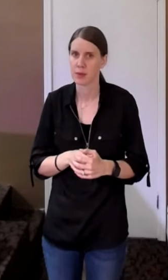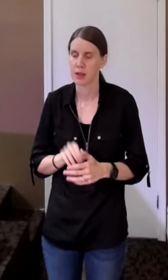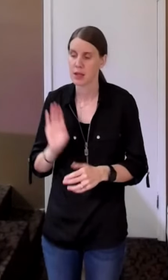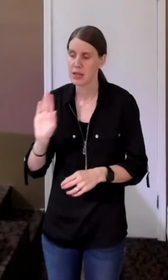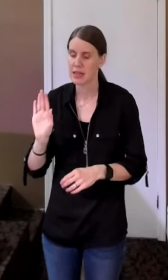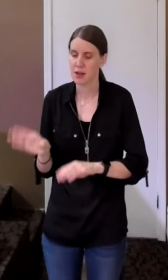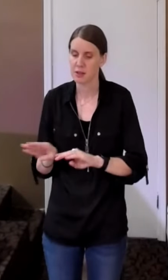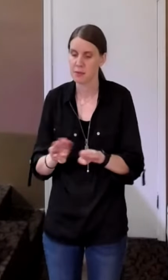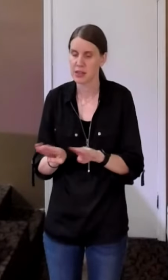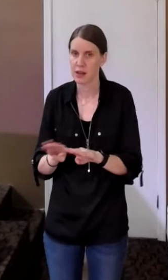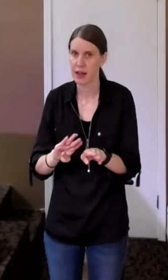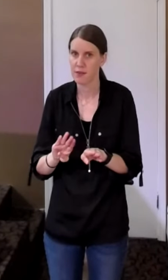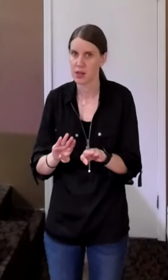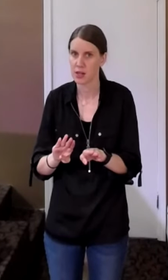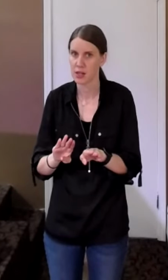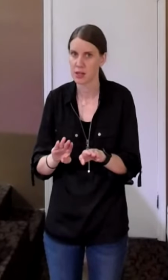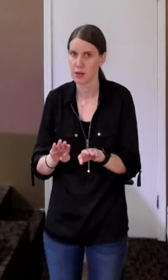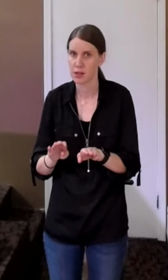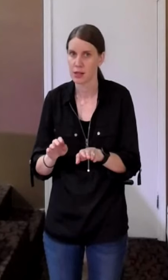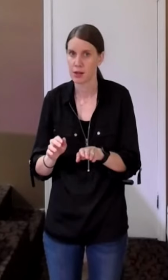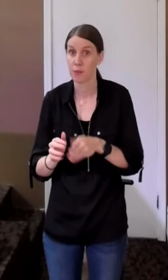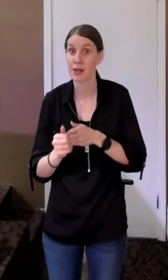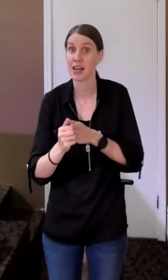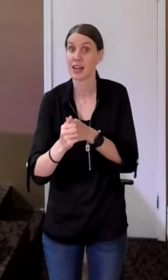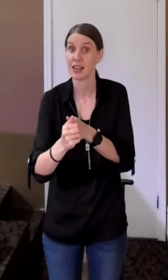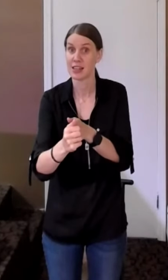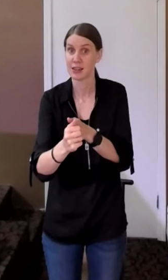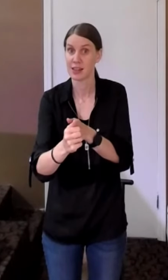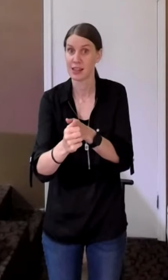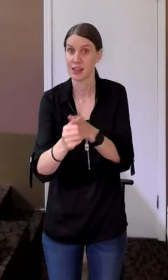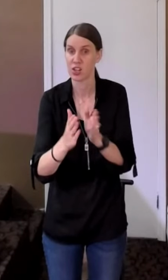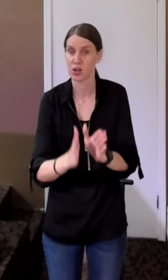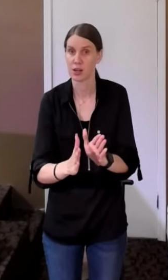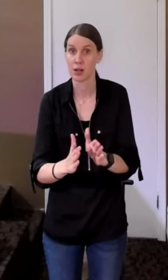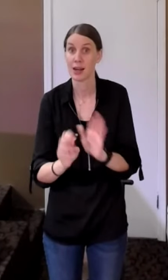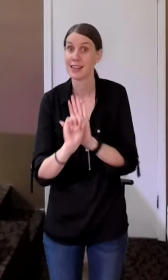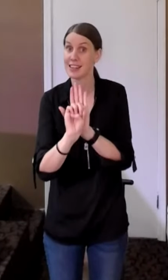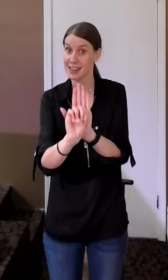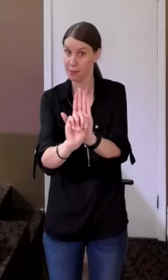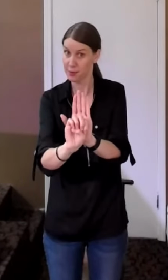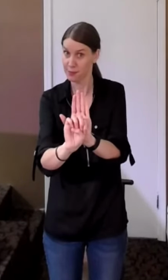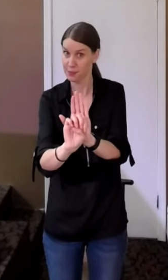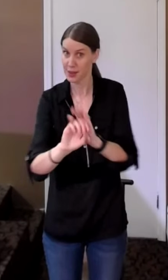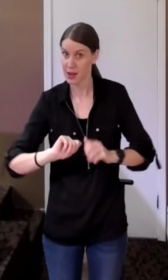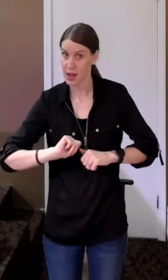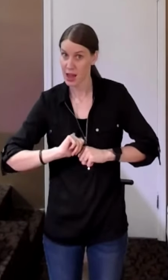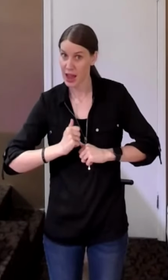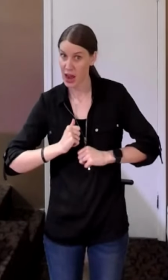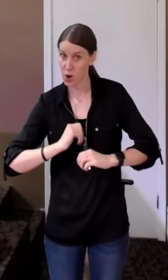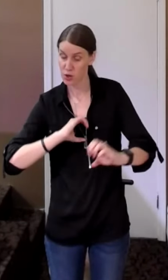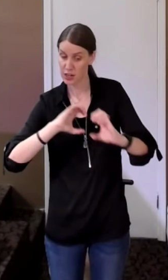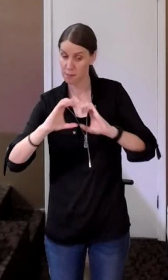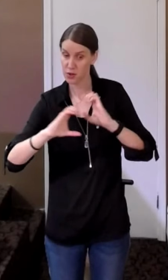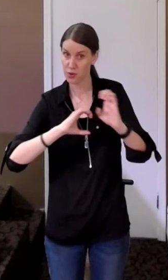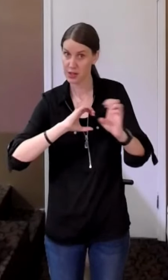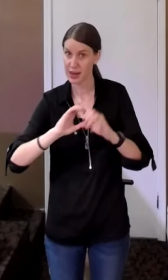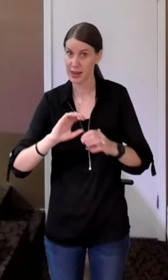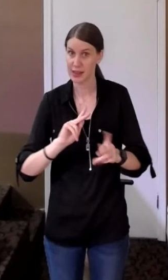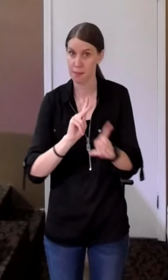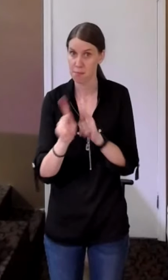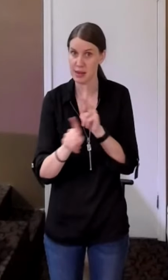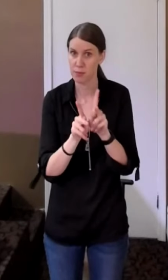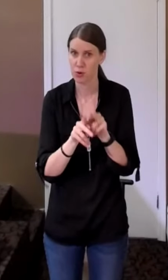his behavior was to be a guide for our behavior. How do you treat the bully? How do you treat the person that hates you? How do you